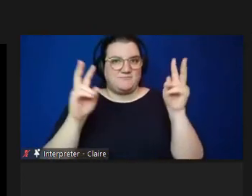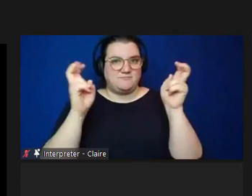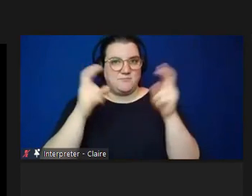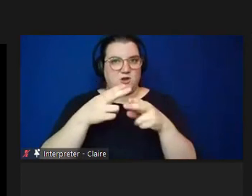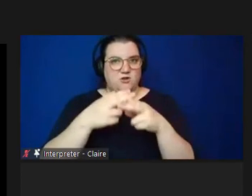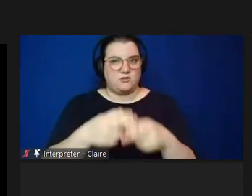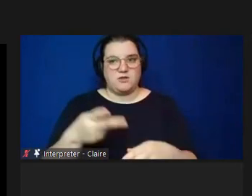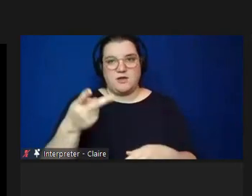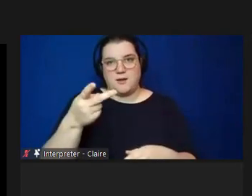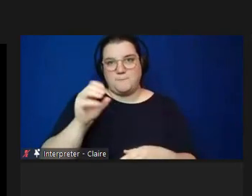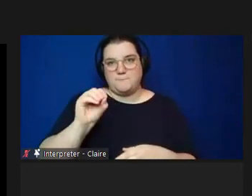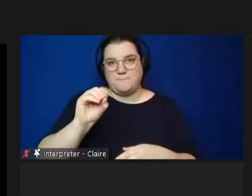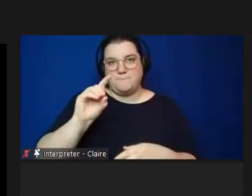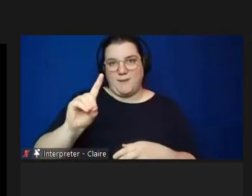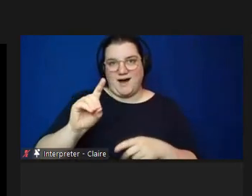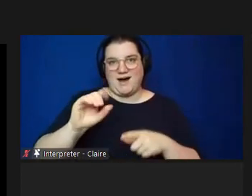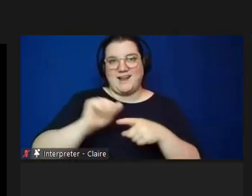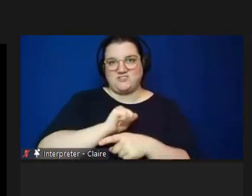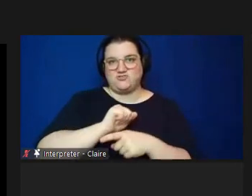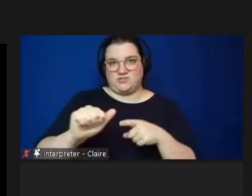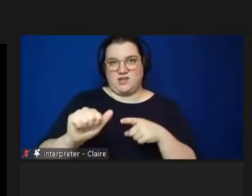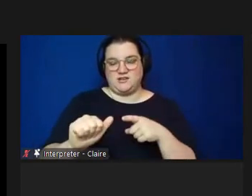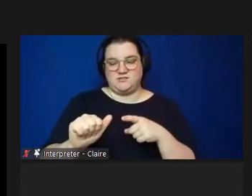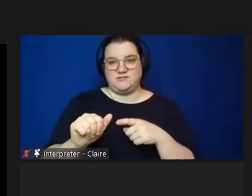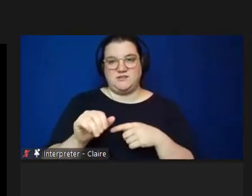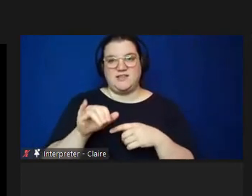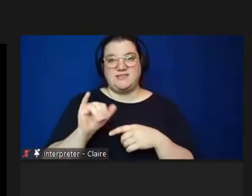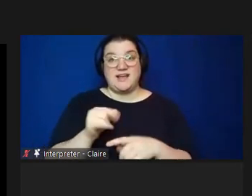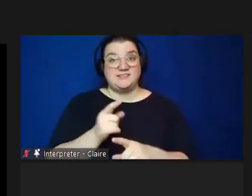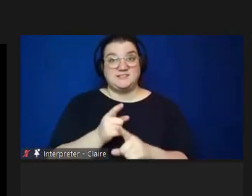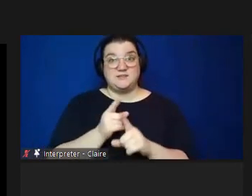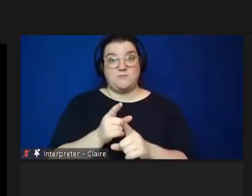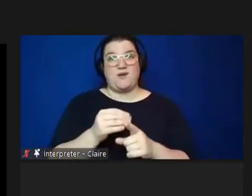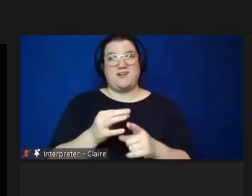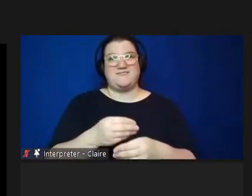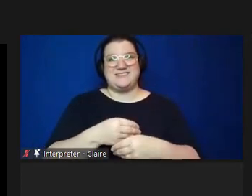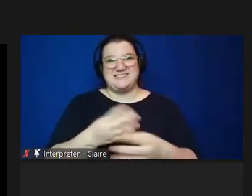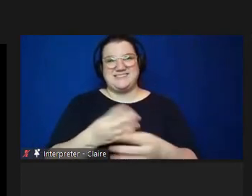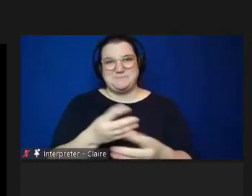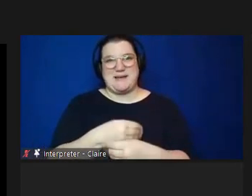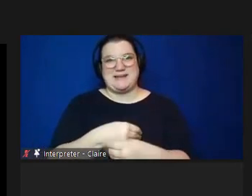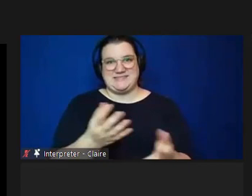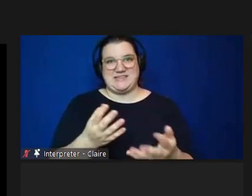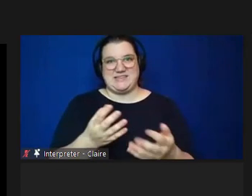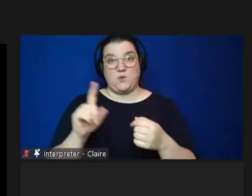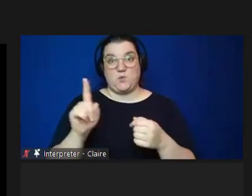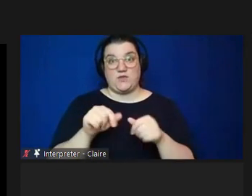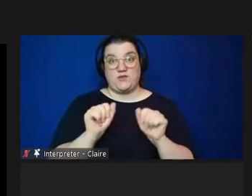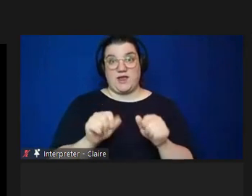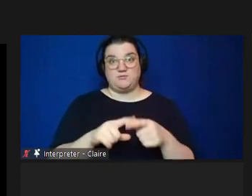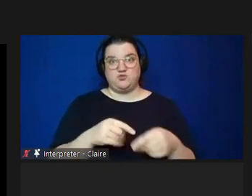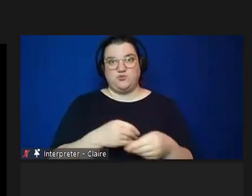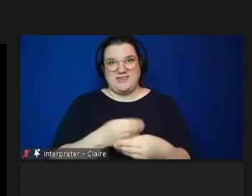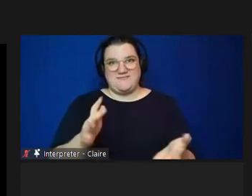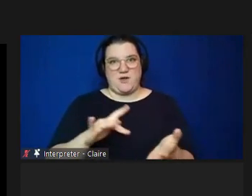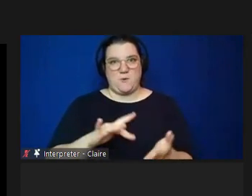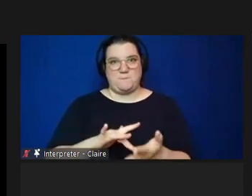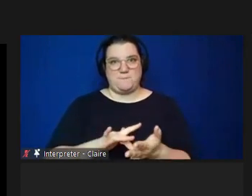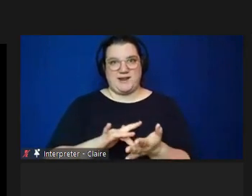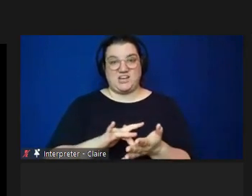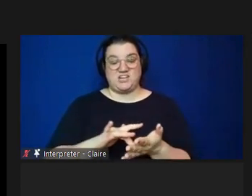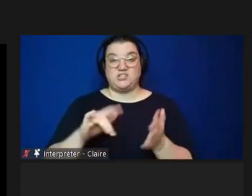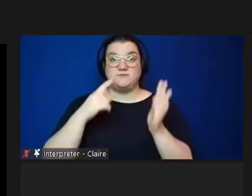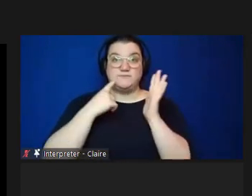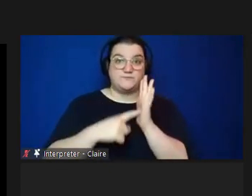pod exercise. This is a point of dispensing where they are able to give out medications such